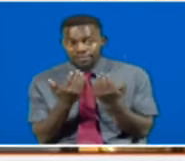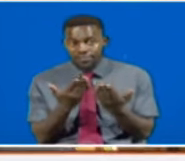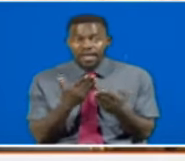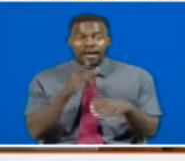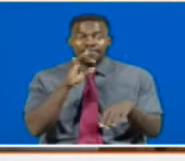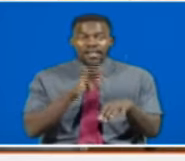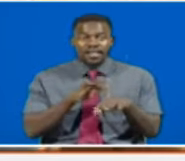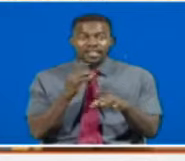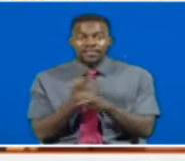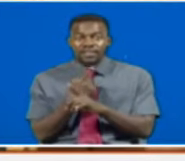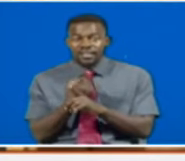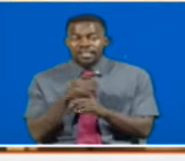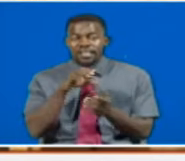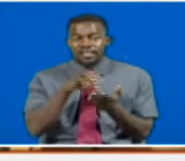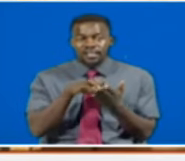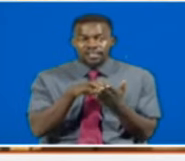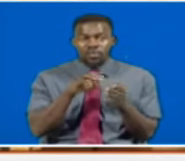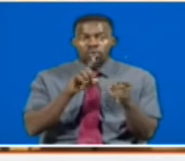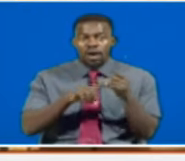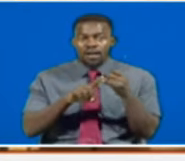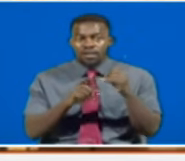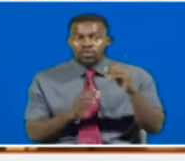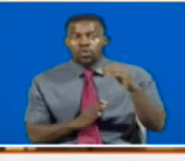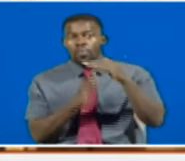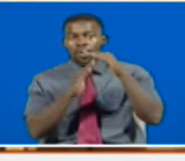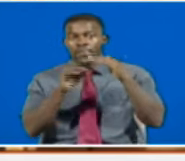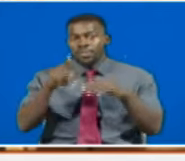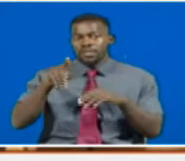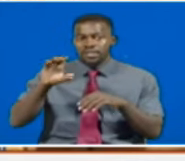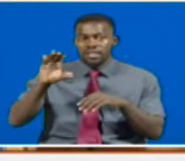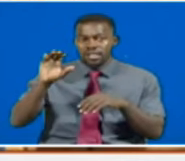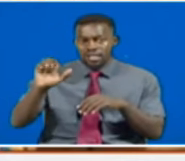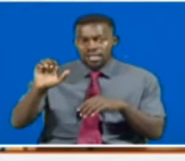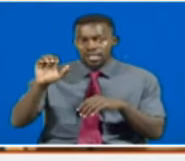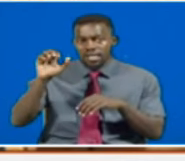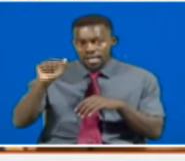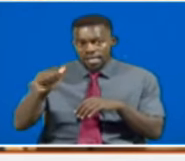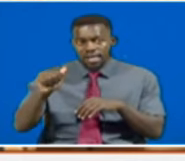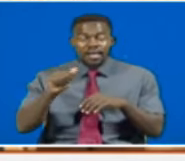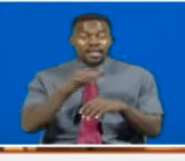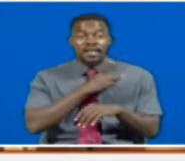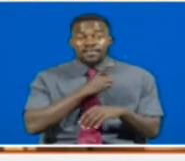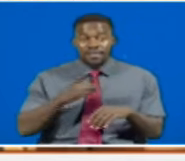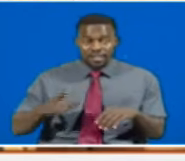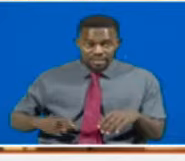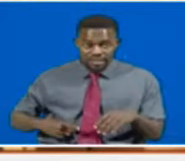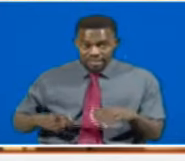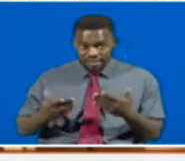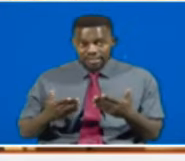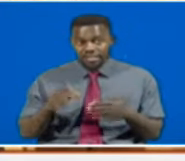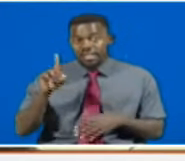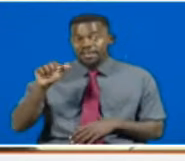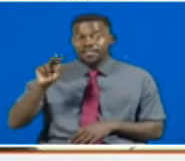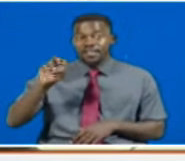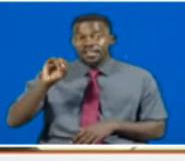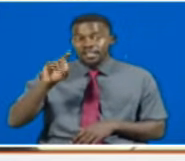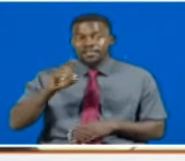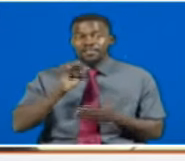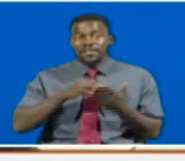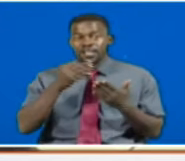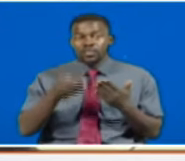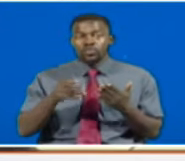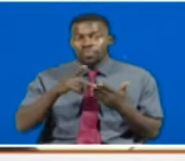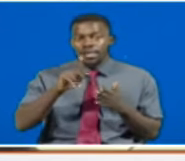several cases, including one where top PCA cleric David Ndumo has been sanctioned after failing to pay over